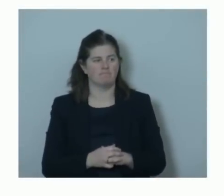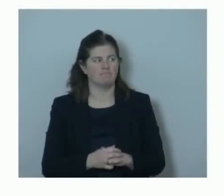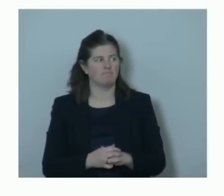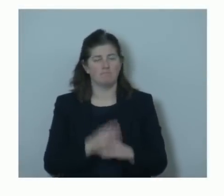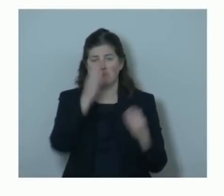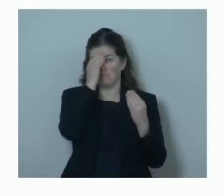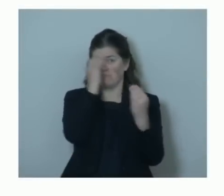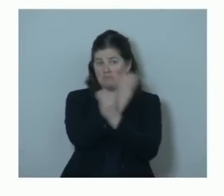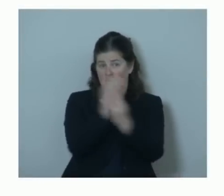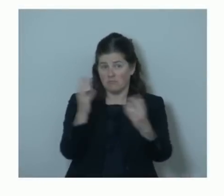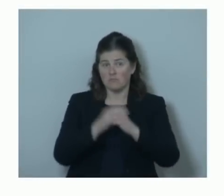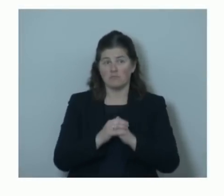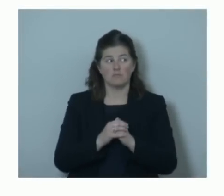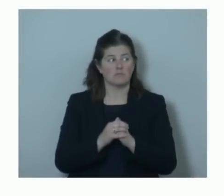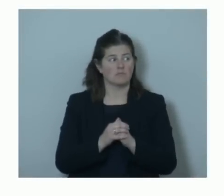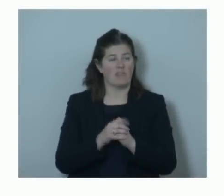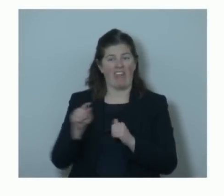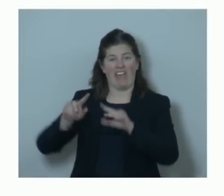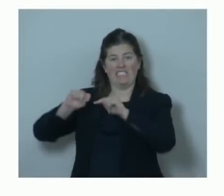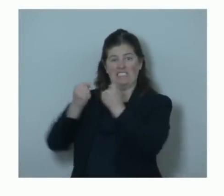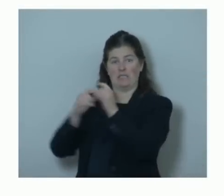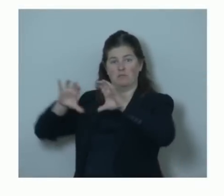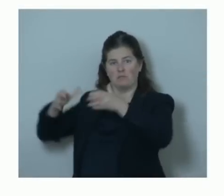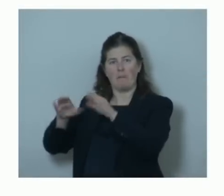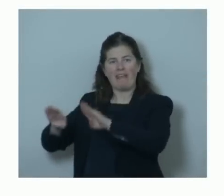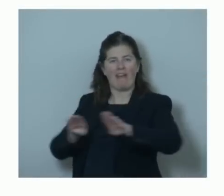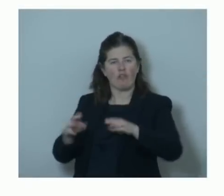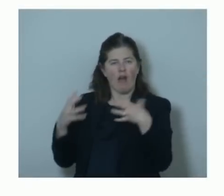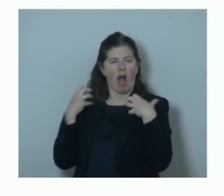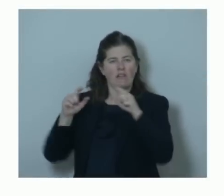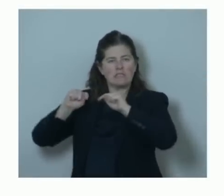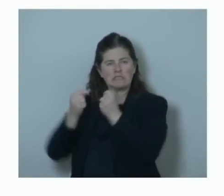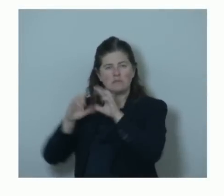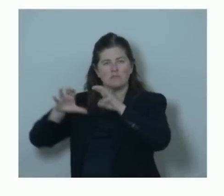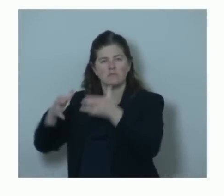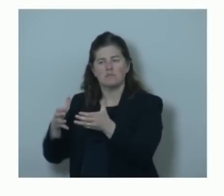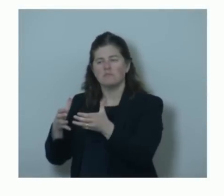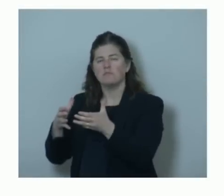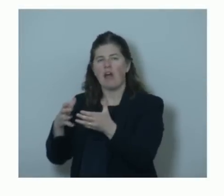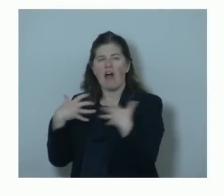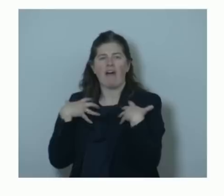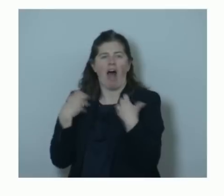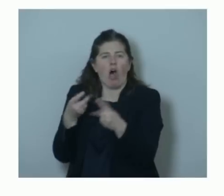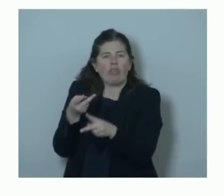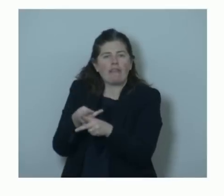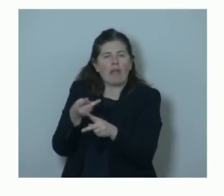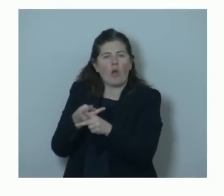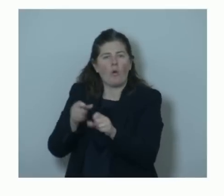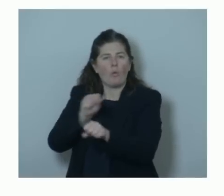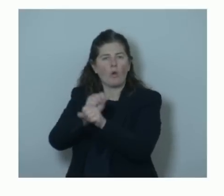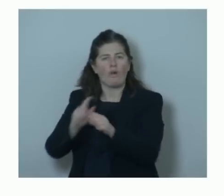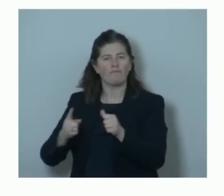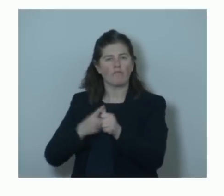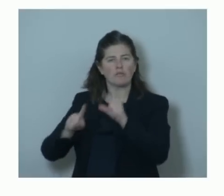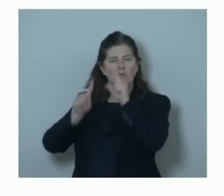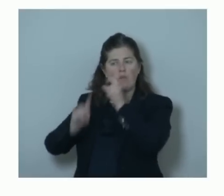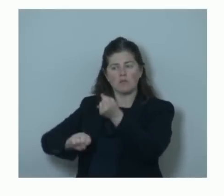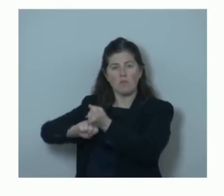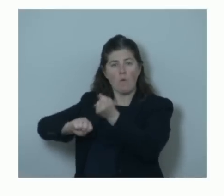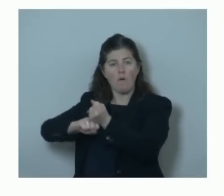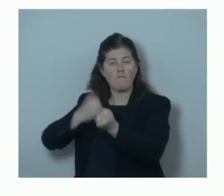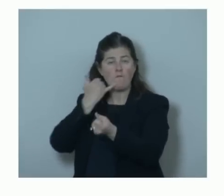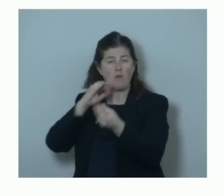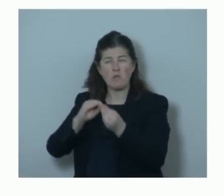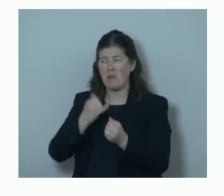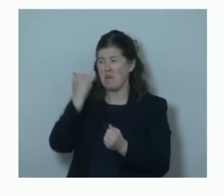let you know that the MAT team and our behavioral health team brought up a healthcare worker and first responder support line. As you can imagine, being